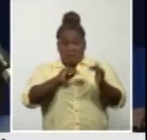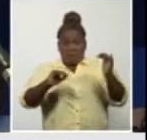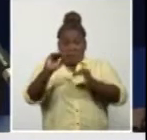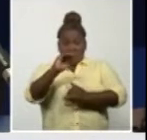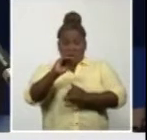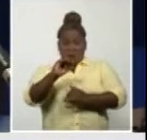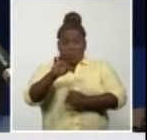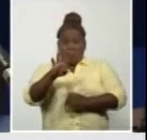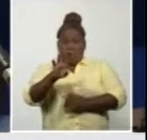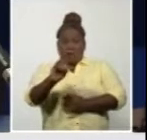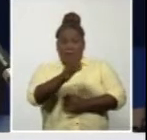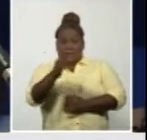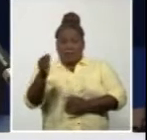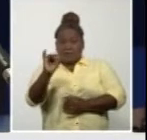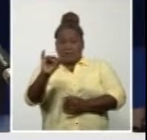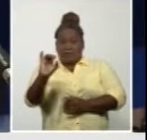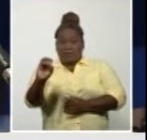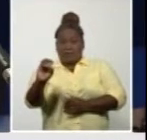made.